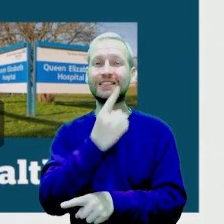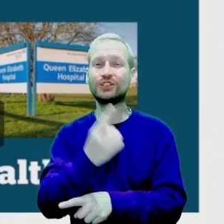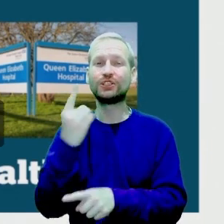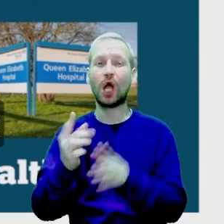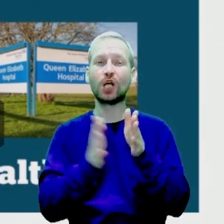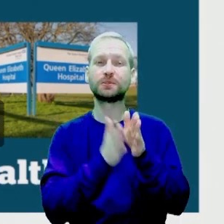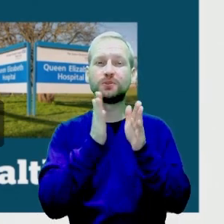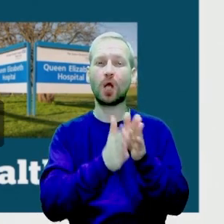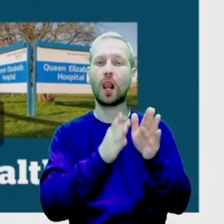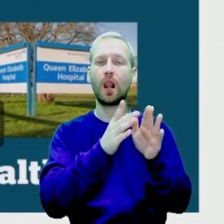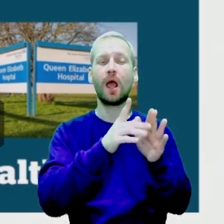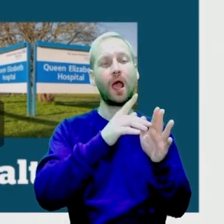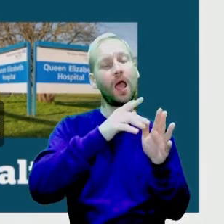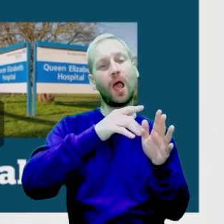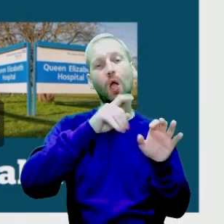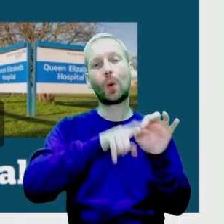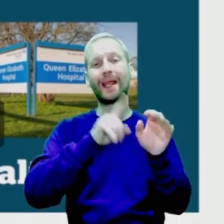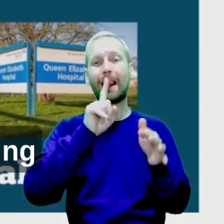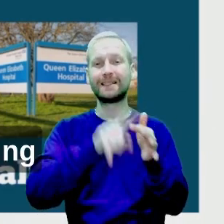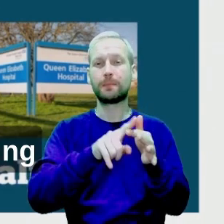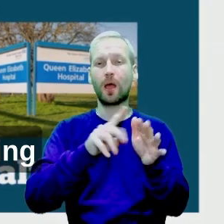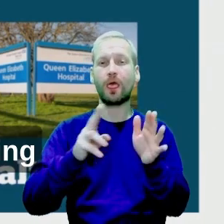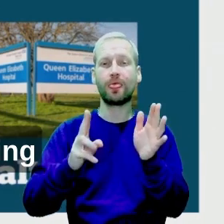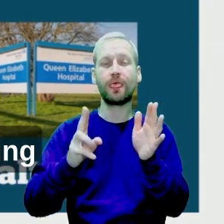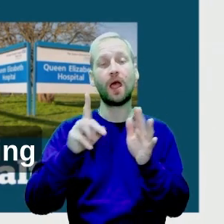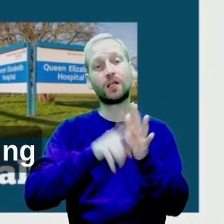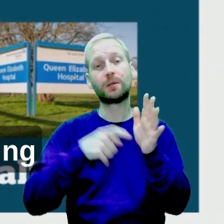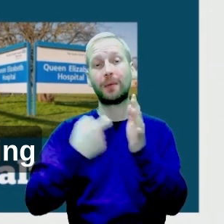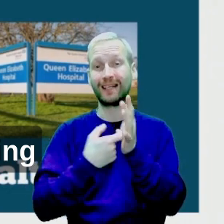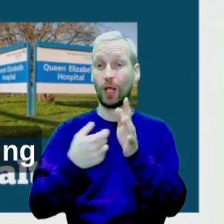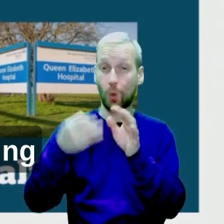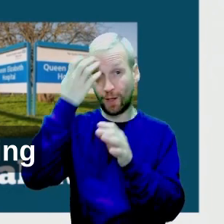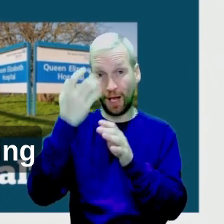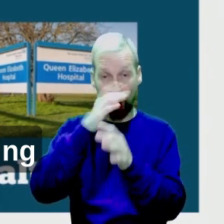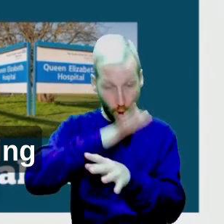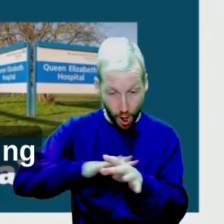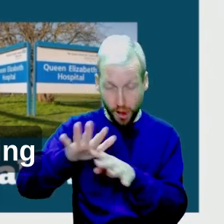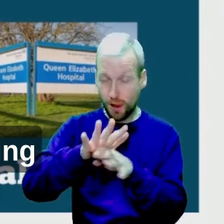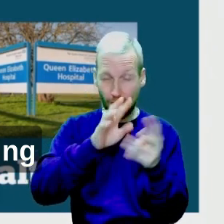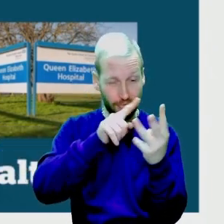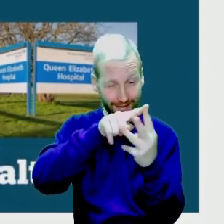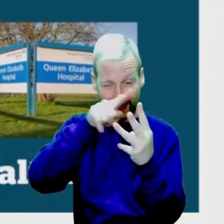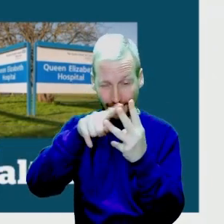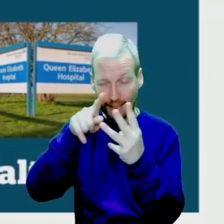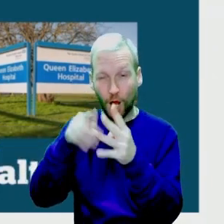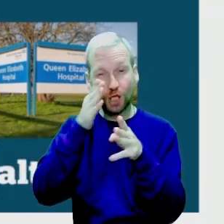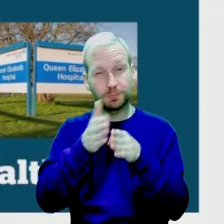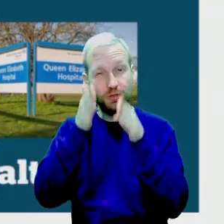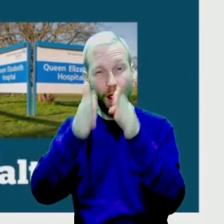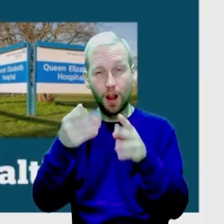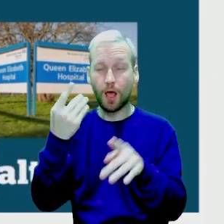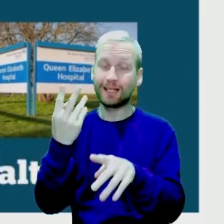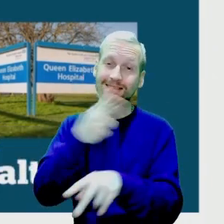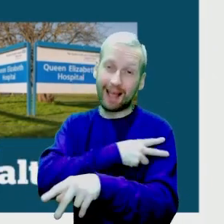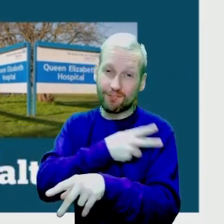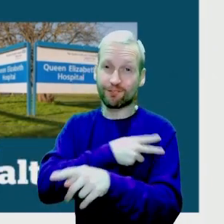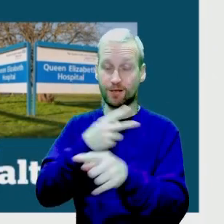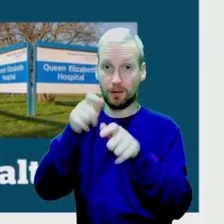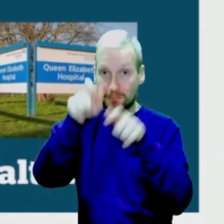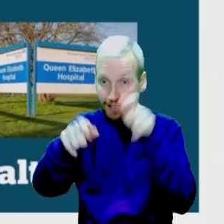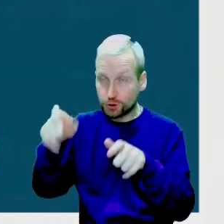Hospital, James Paget University Hospital and Queen Elizabeth Hospital in Kings Lynn, talking to patients and staff about